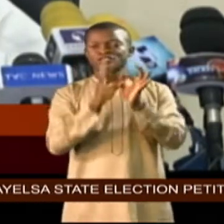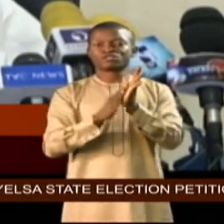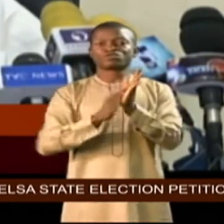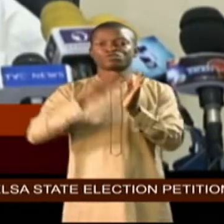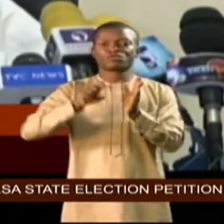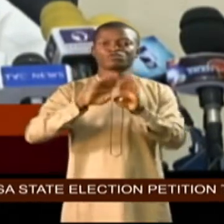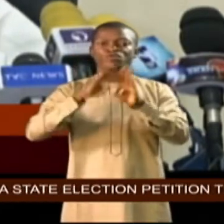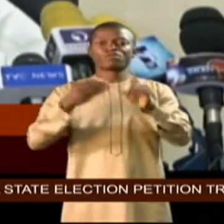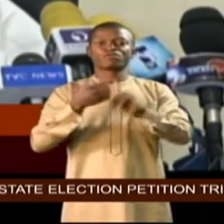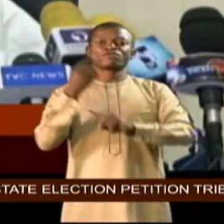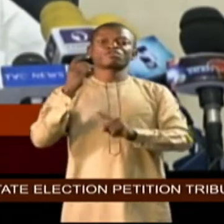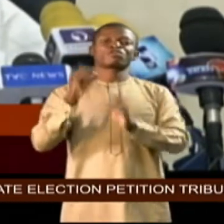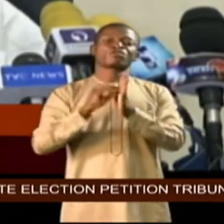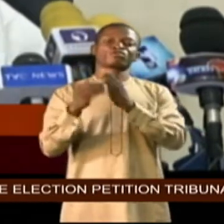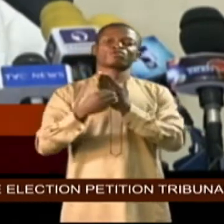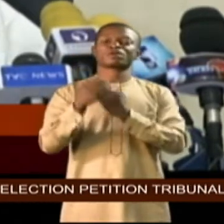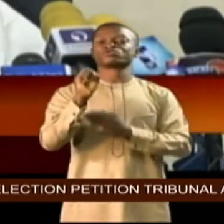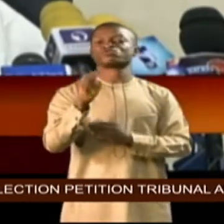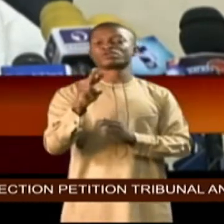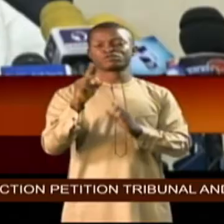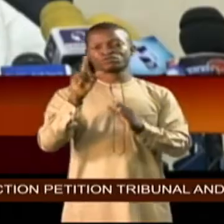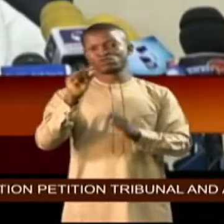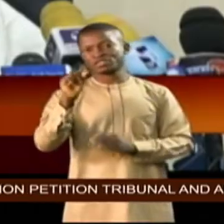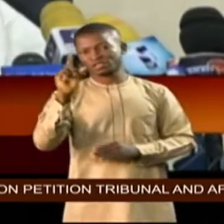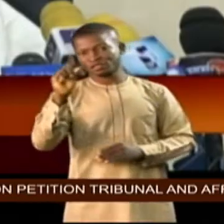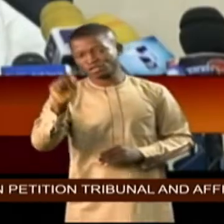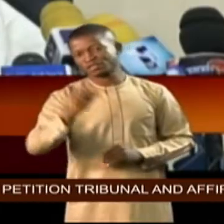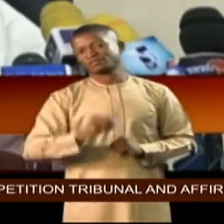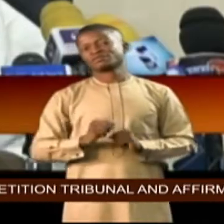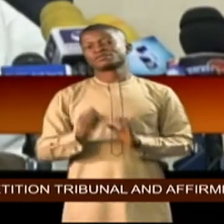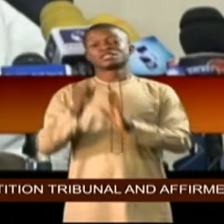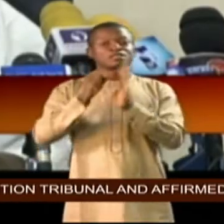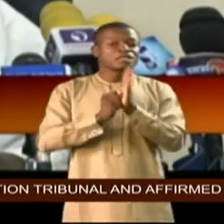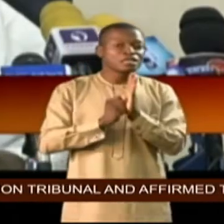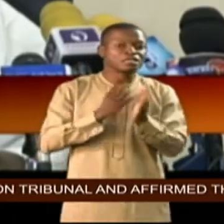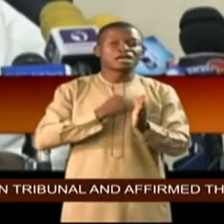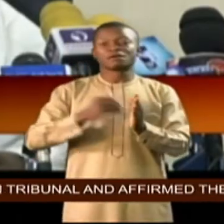October 2020. States